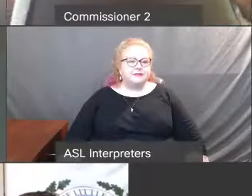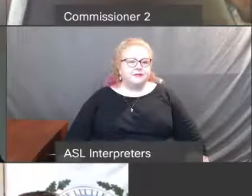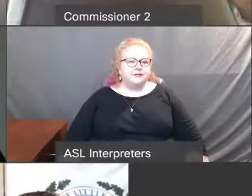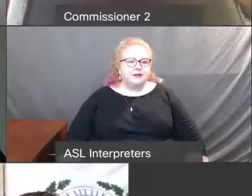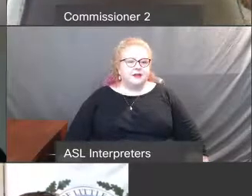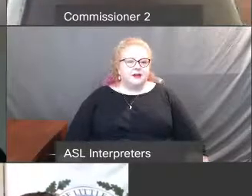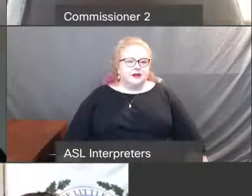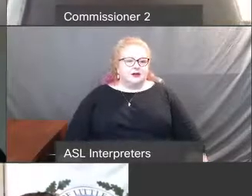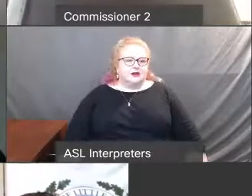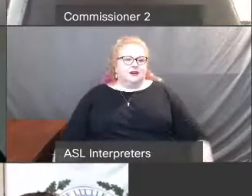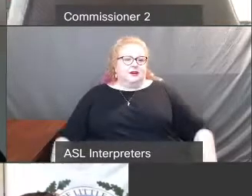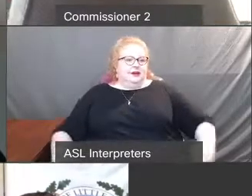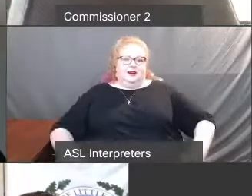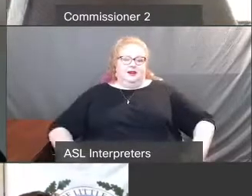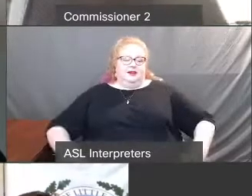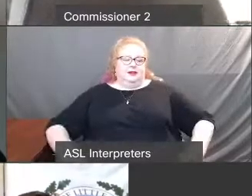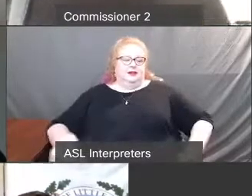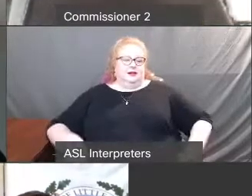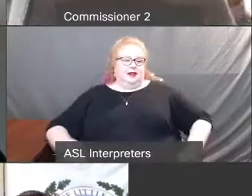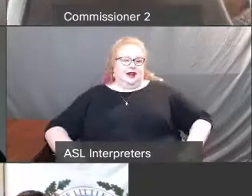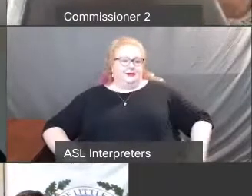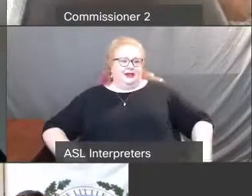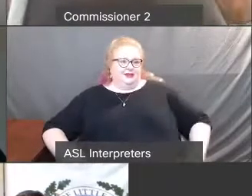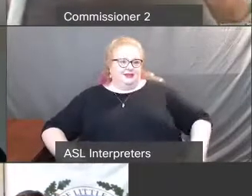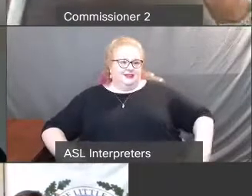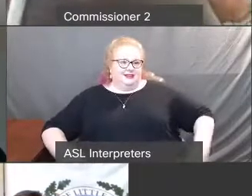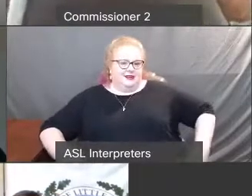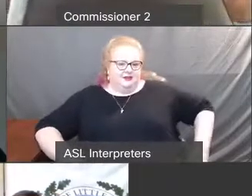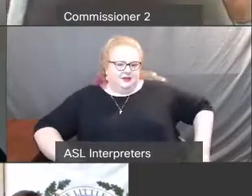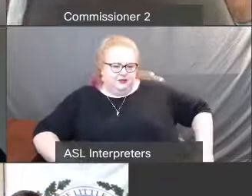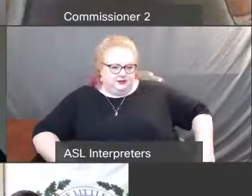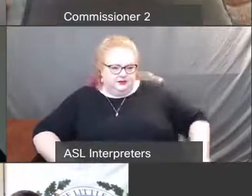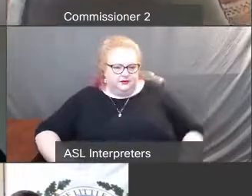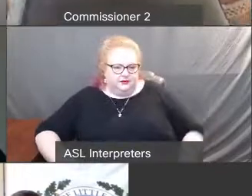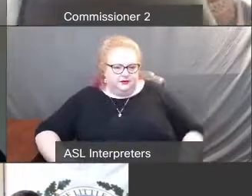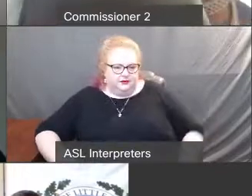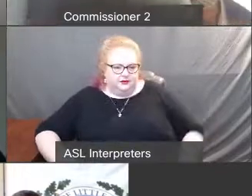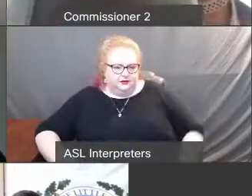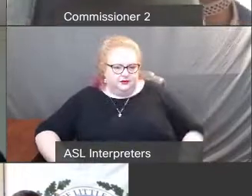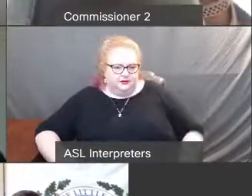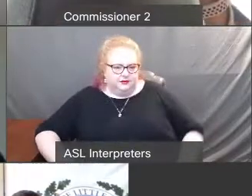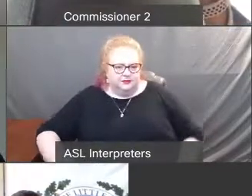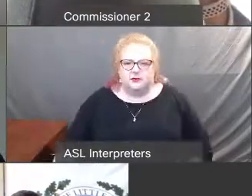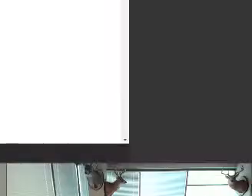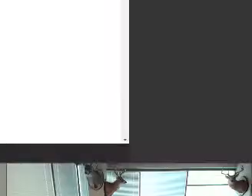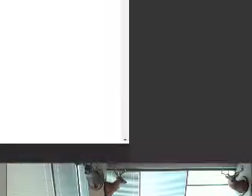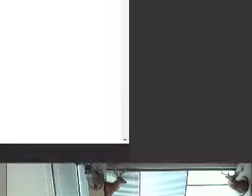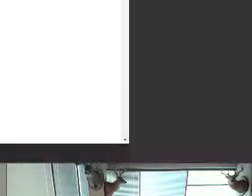Well, then, we will do a roll call, please.